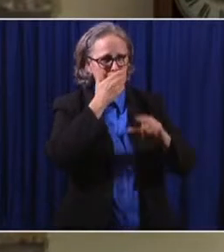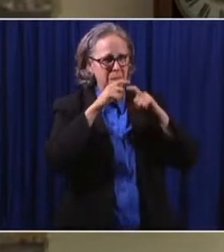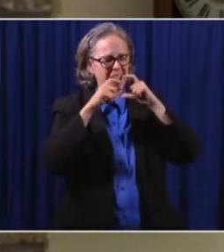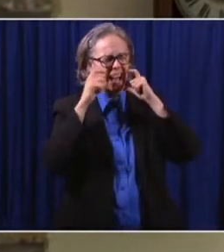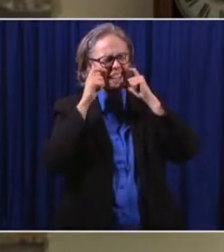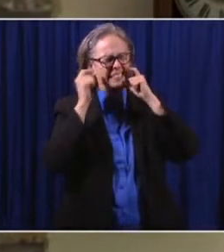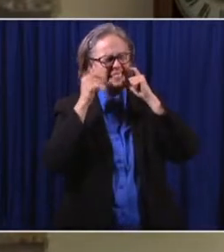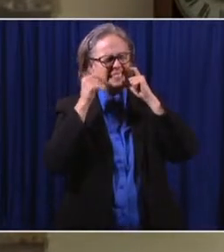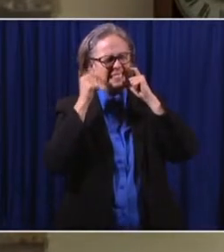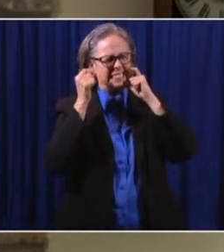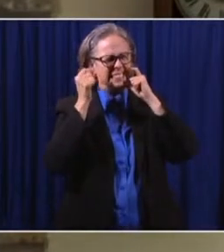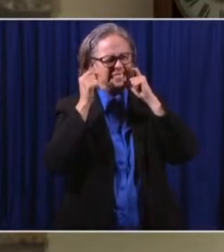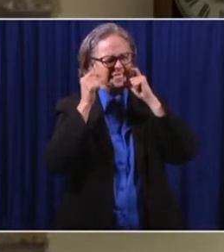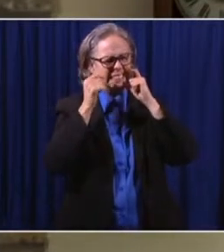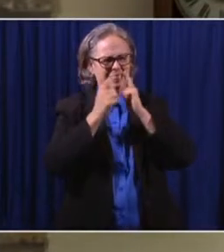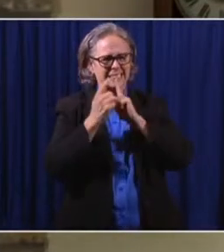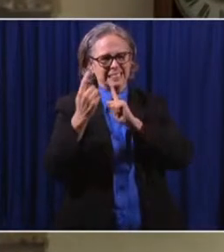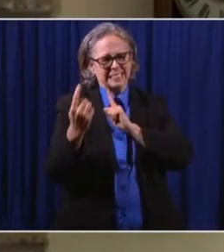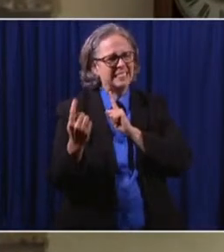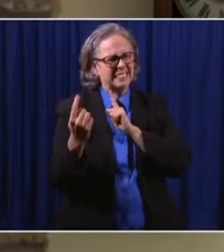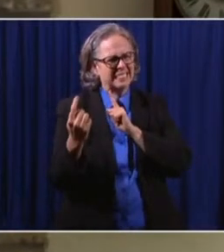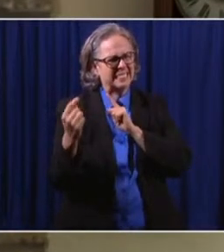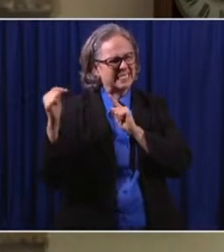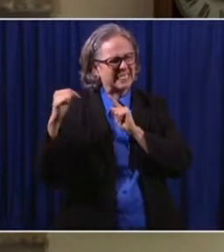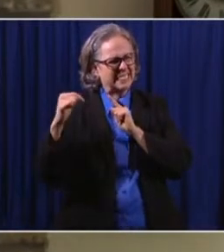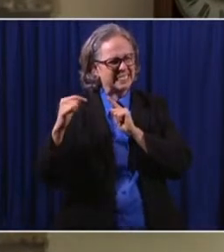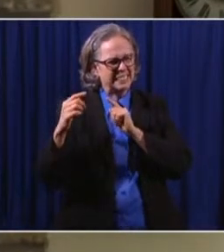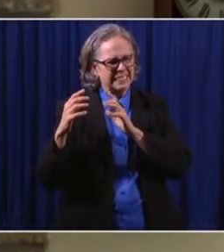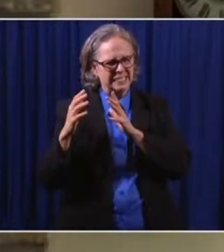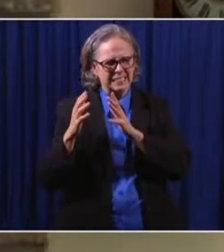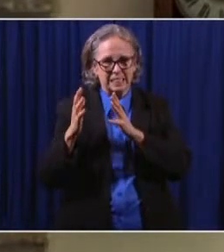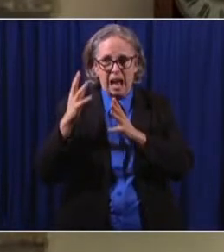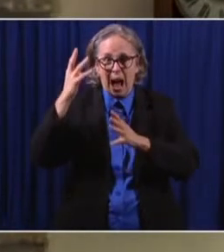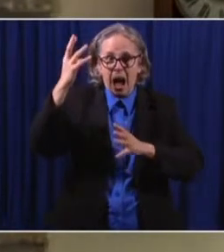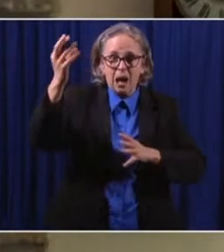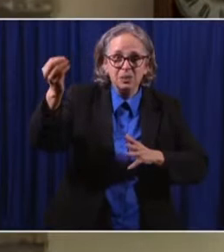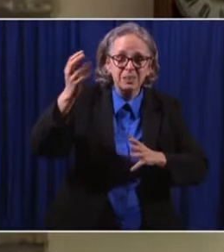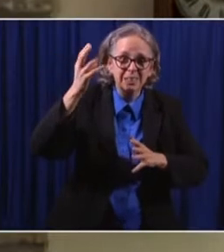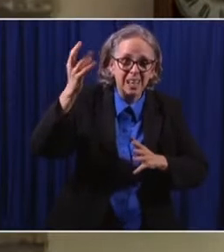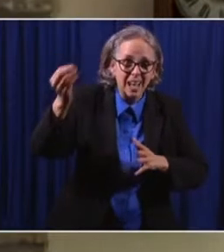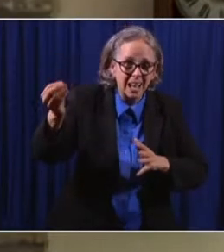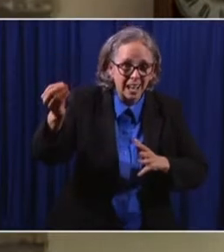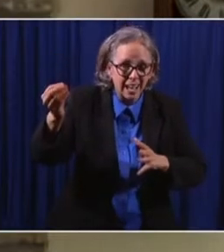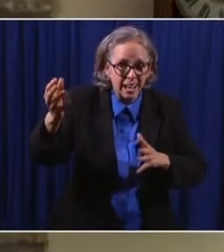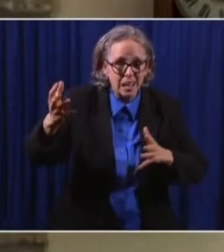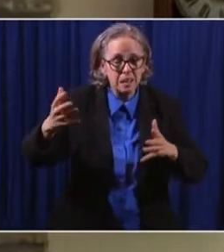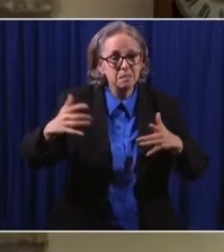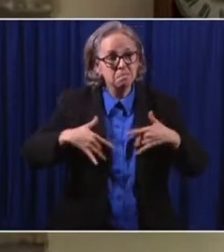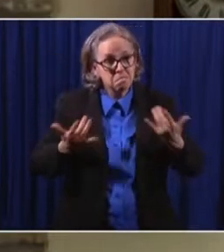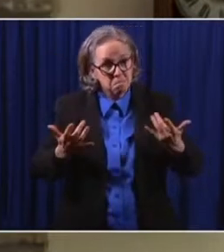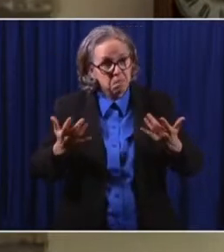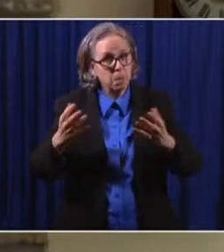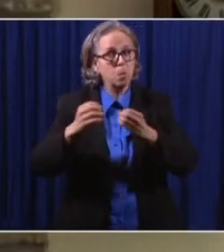social distancing is vitally important. Doing it outside, if you can do it outside, so much safer